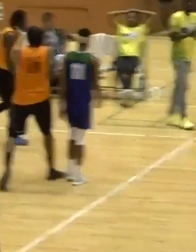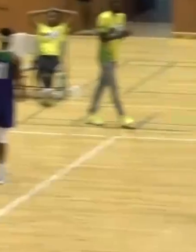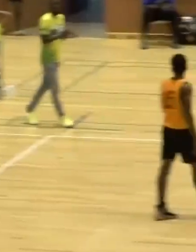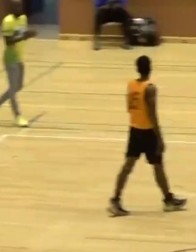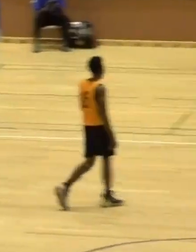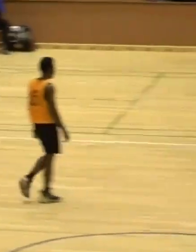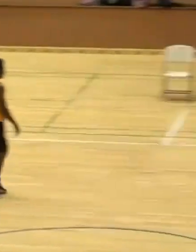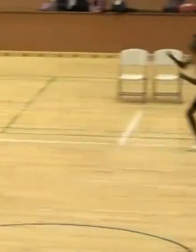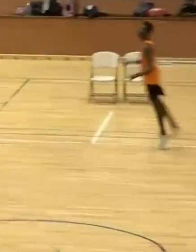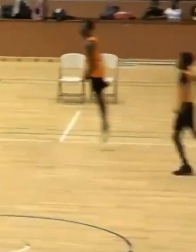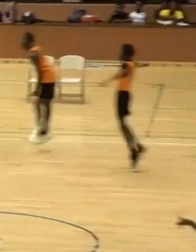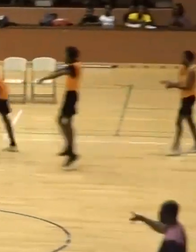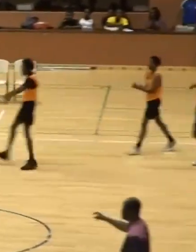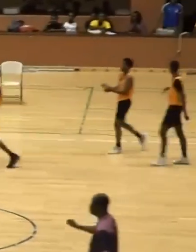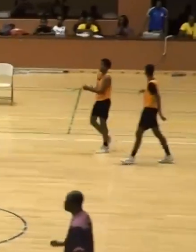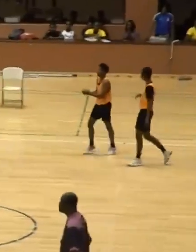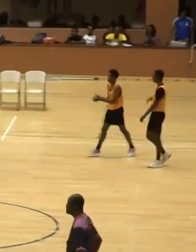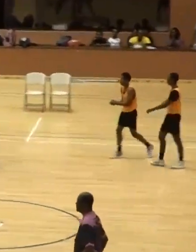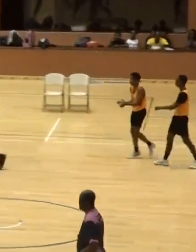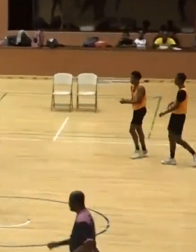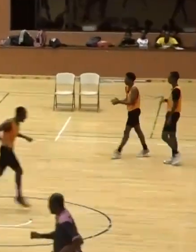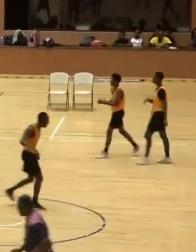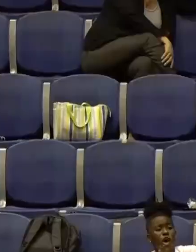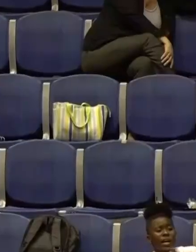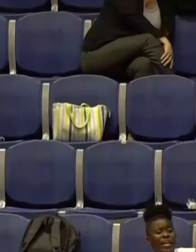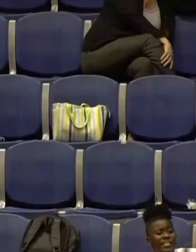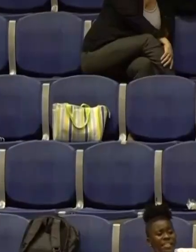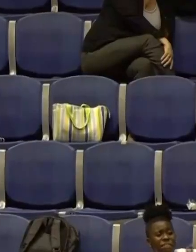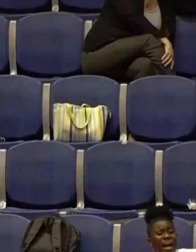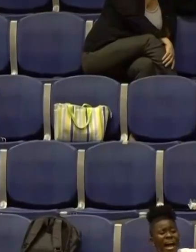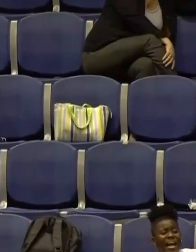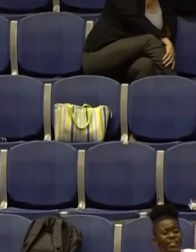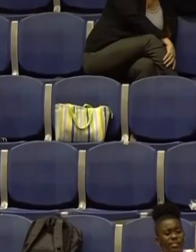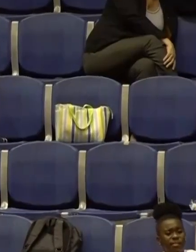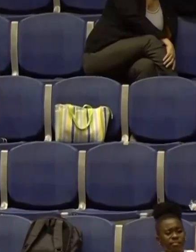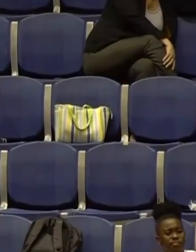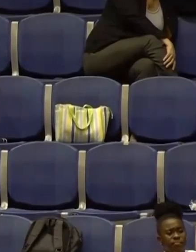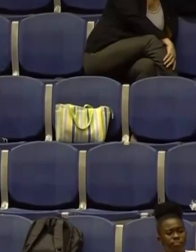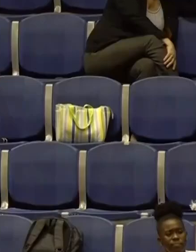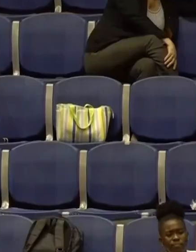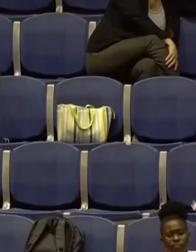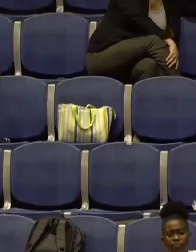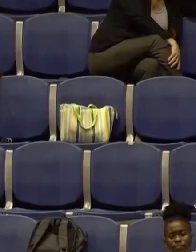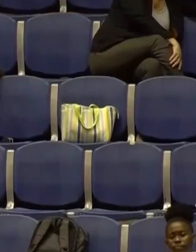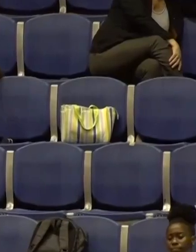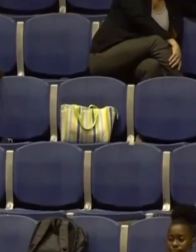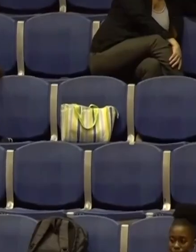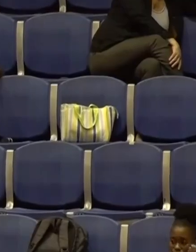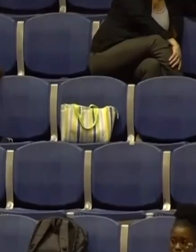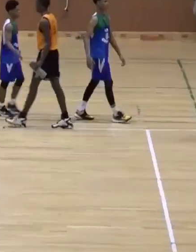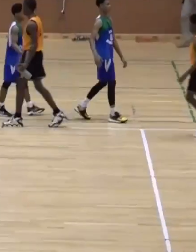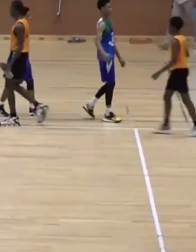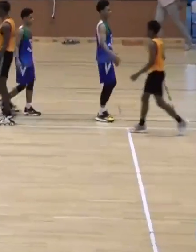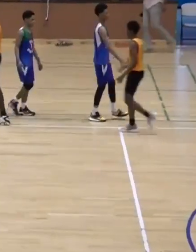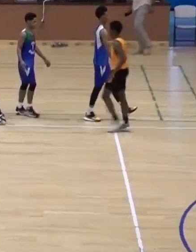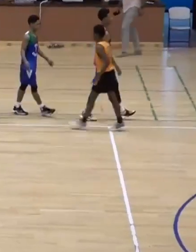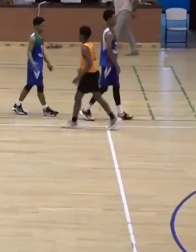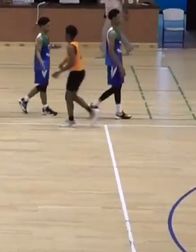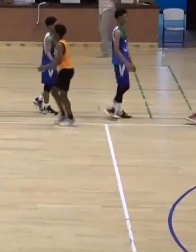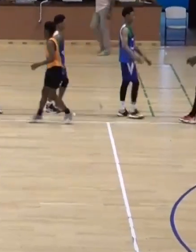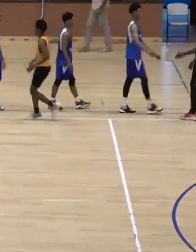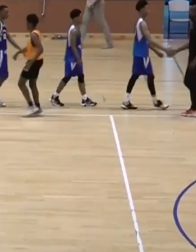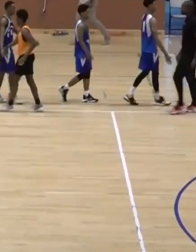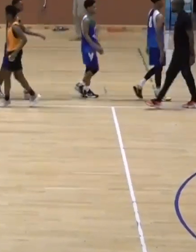very tight. BCC coming away as victors in this competition, winning